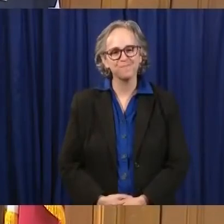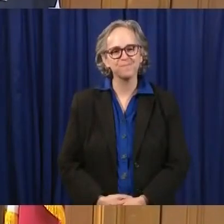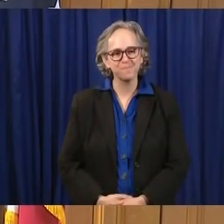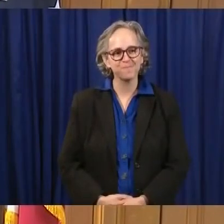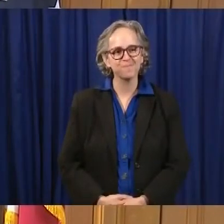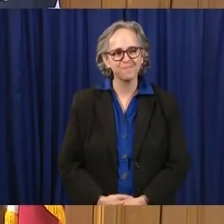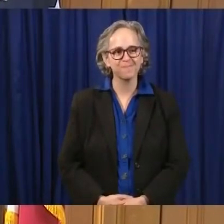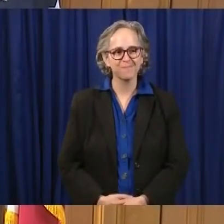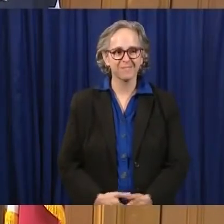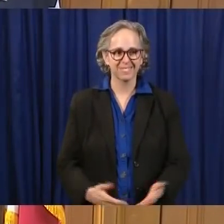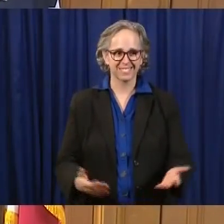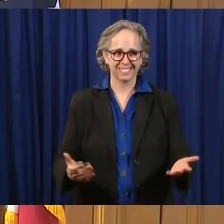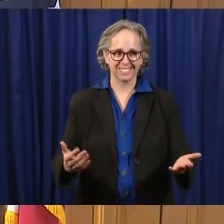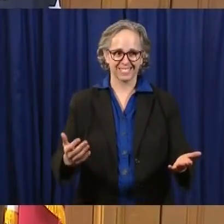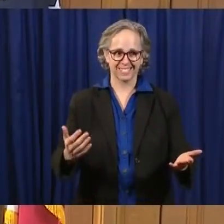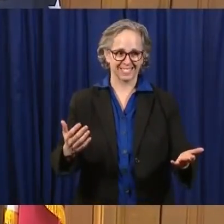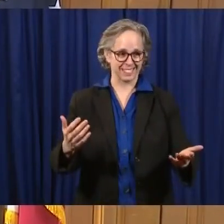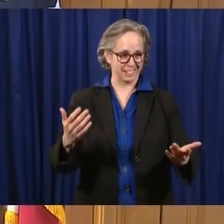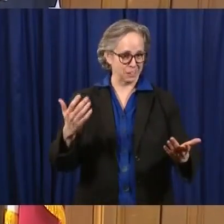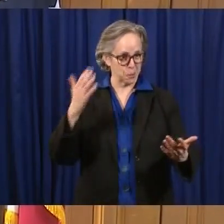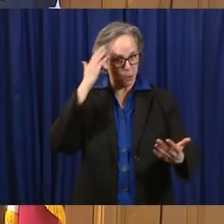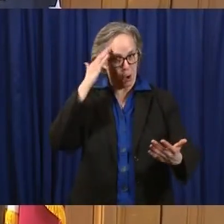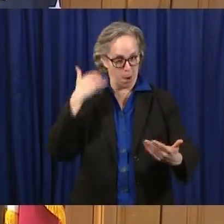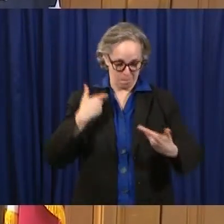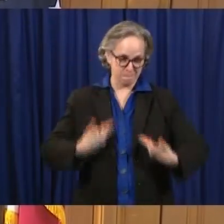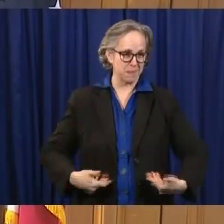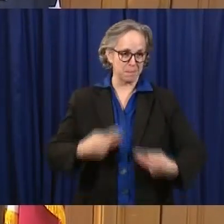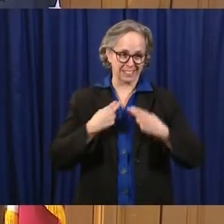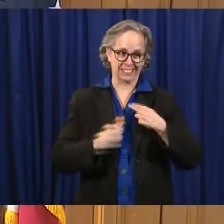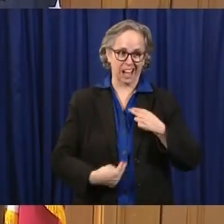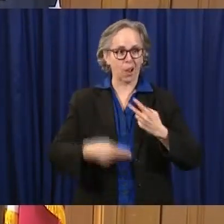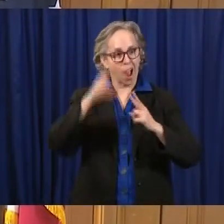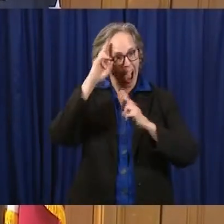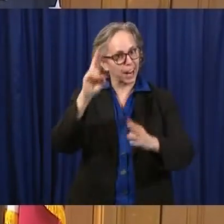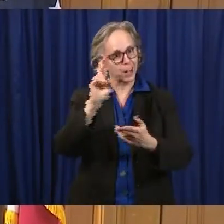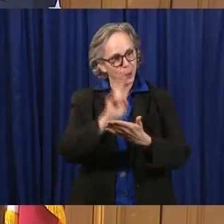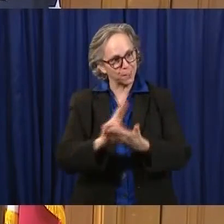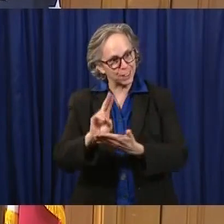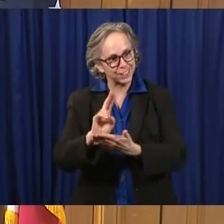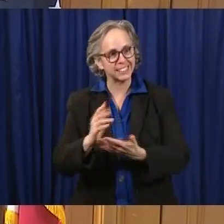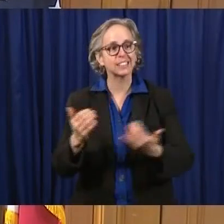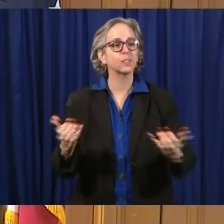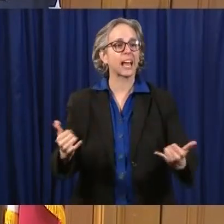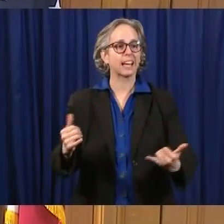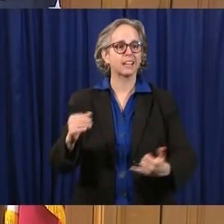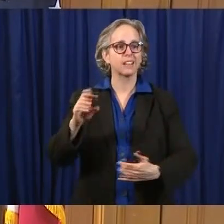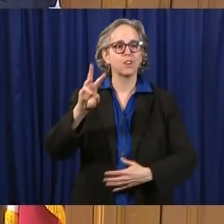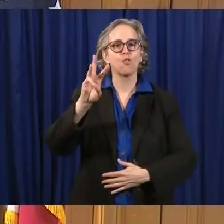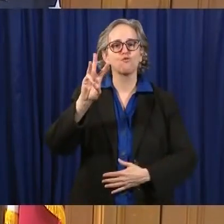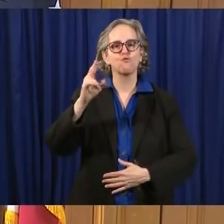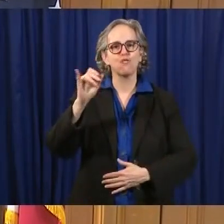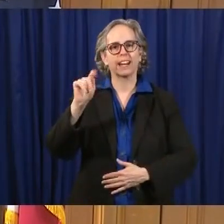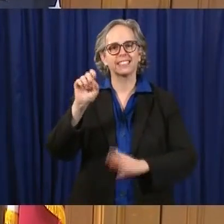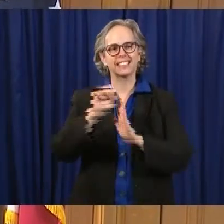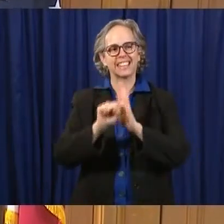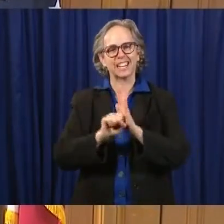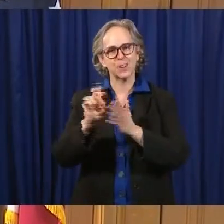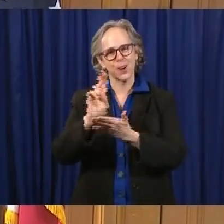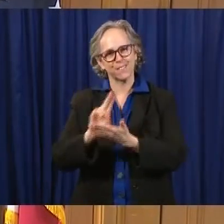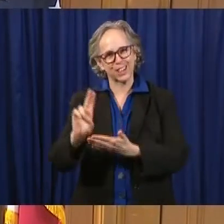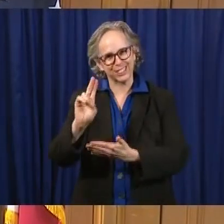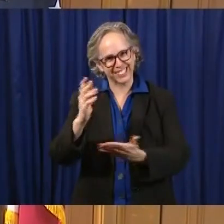Edition of universities. Today I have Wright State University. Our